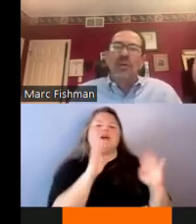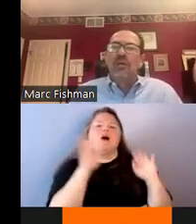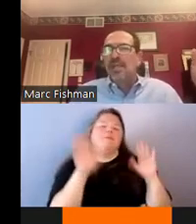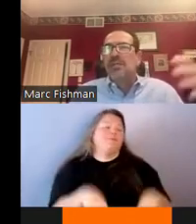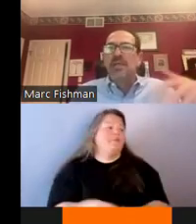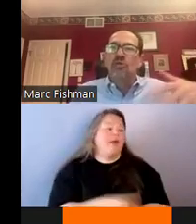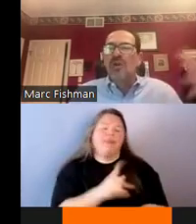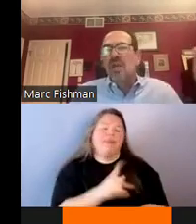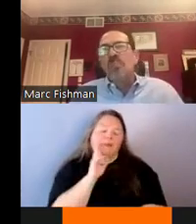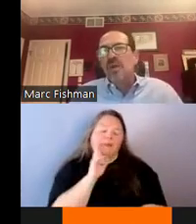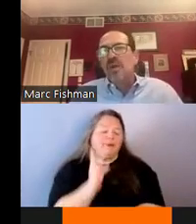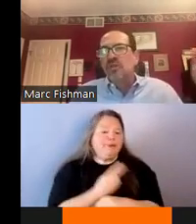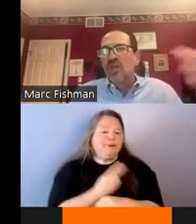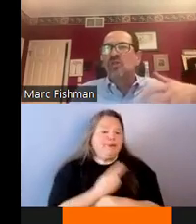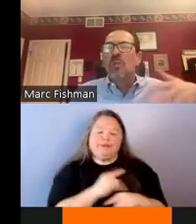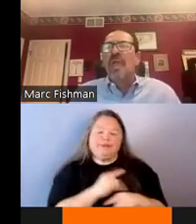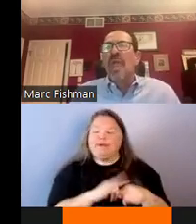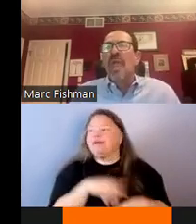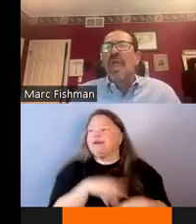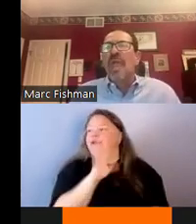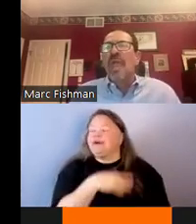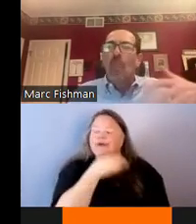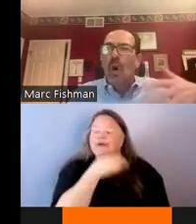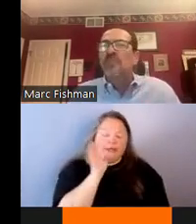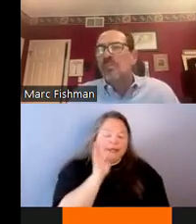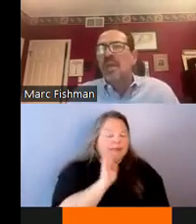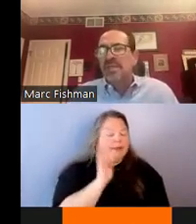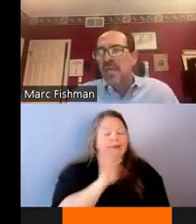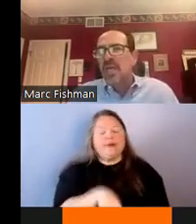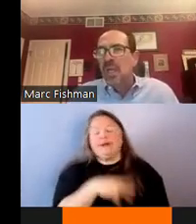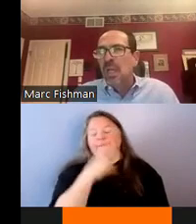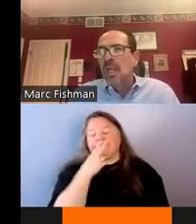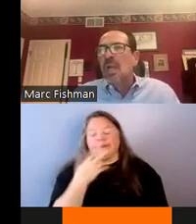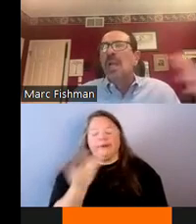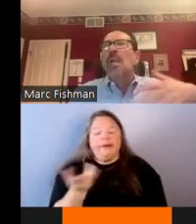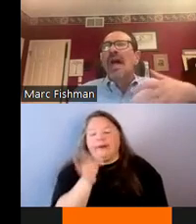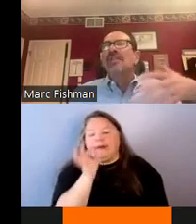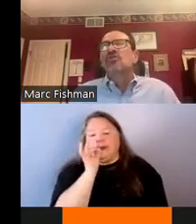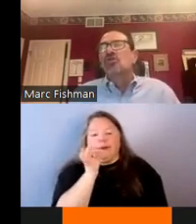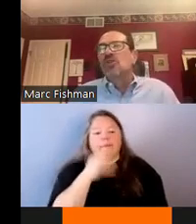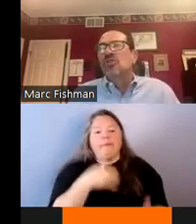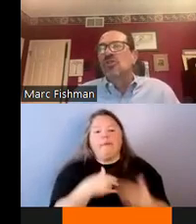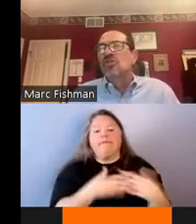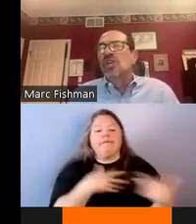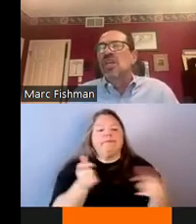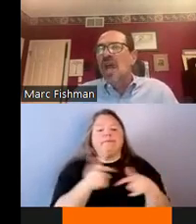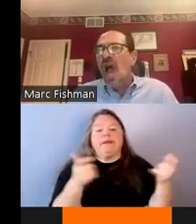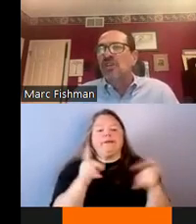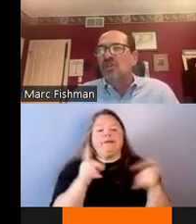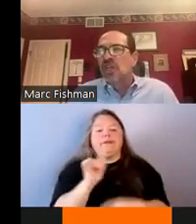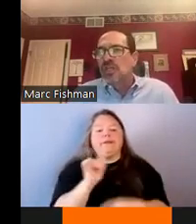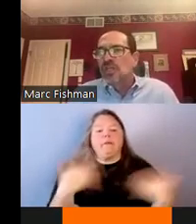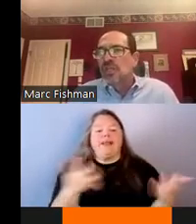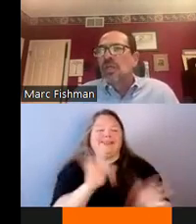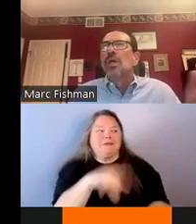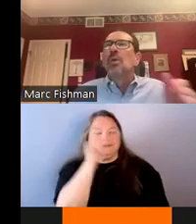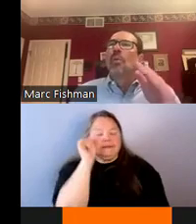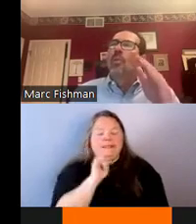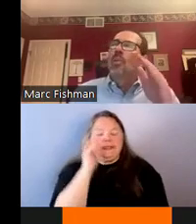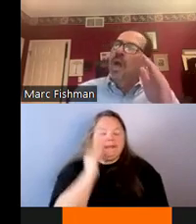use cigarettes, they'll drink beers, they'll smoke cannabis, and what's the big deal? That's just teen